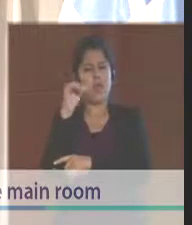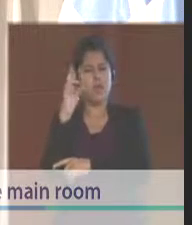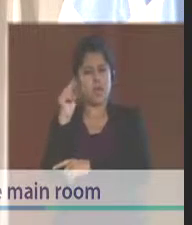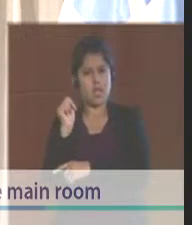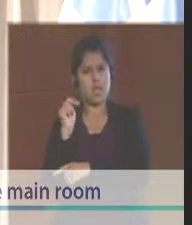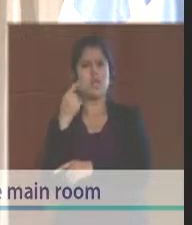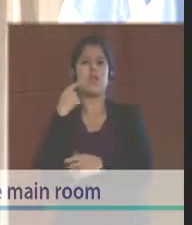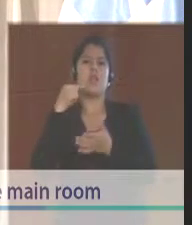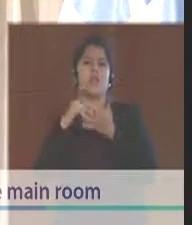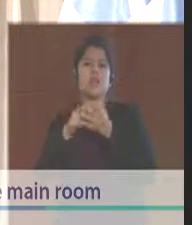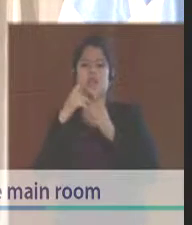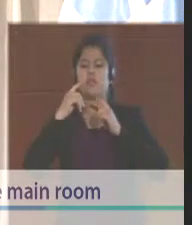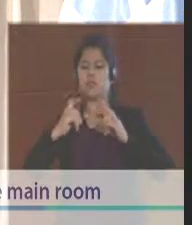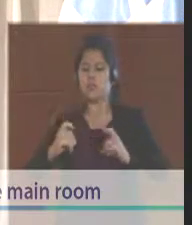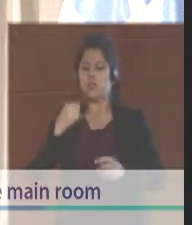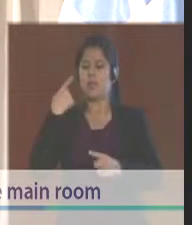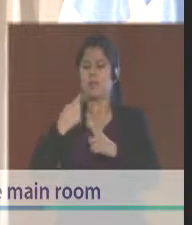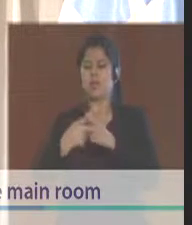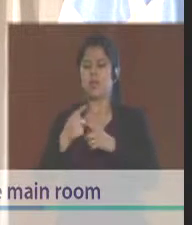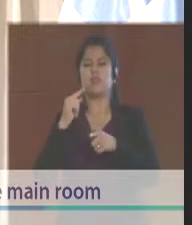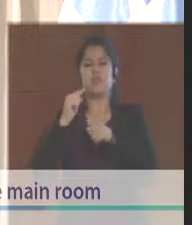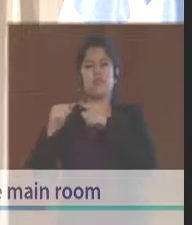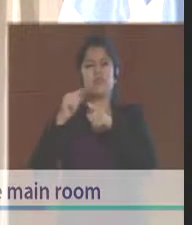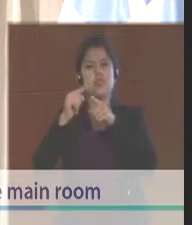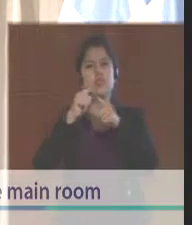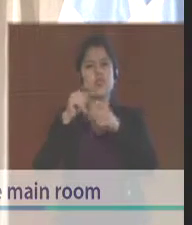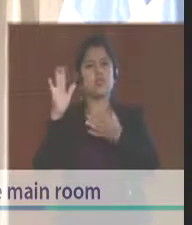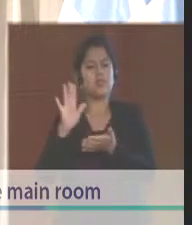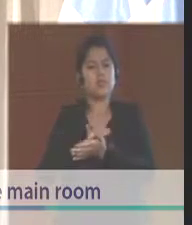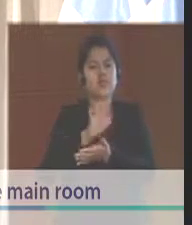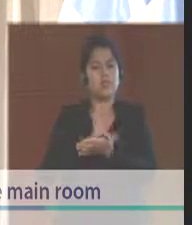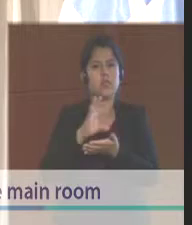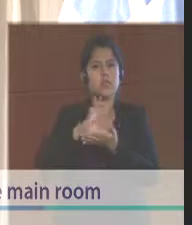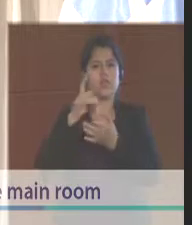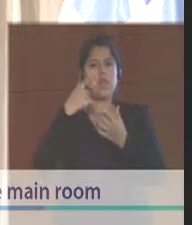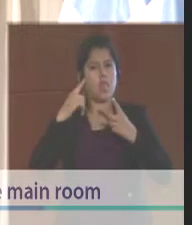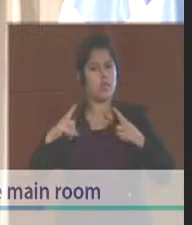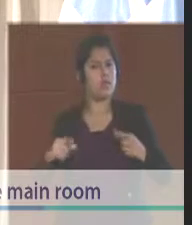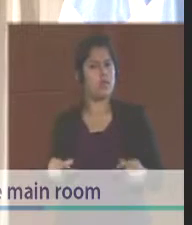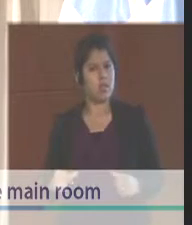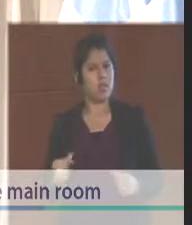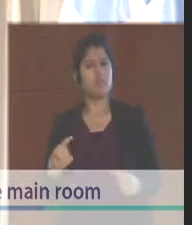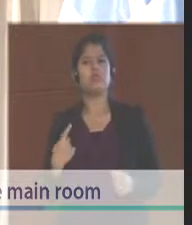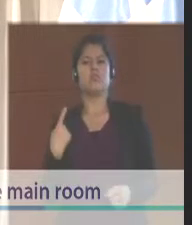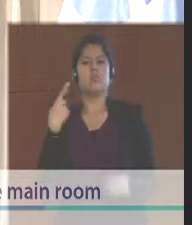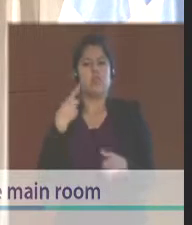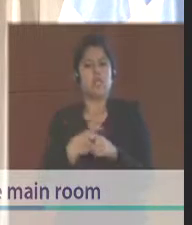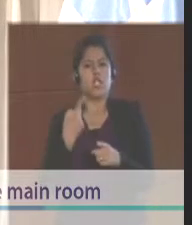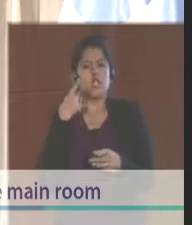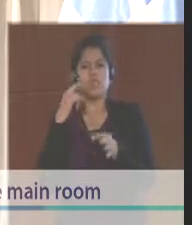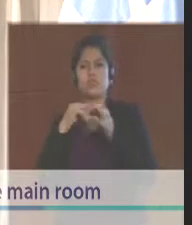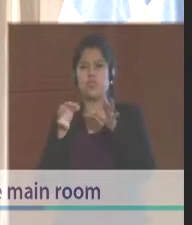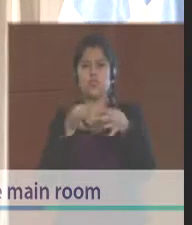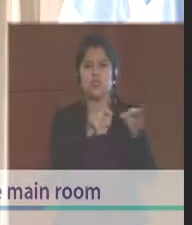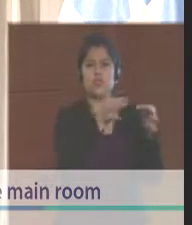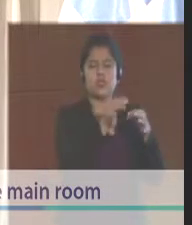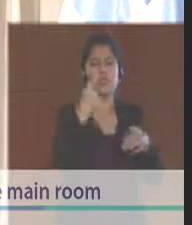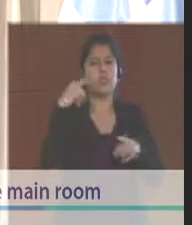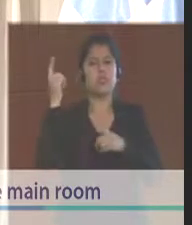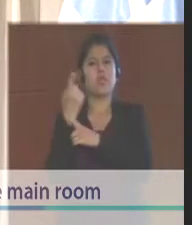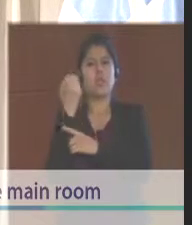some PMR committees, review of school and health infrastructures. He has